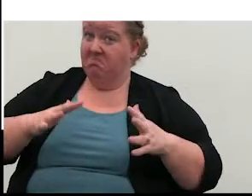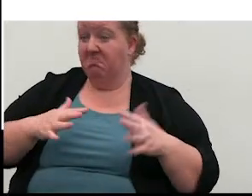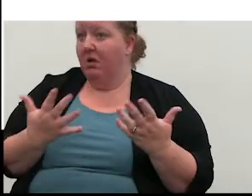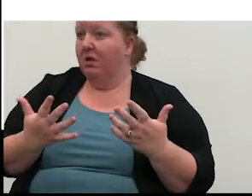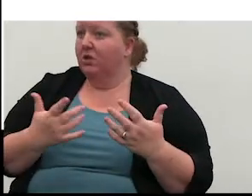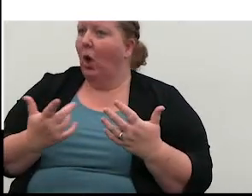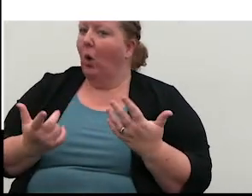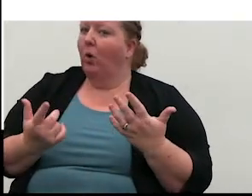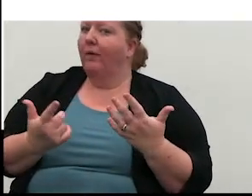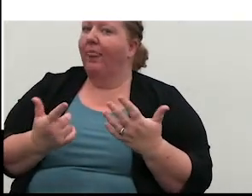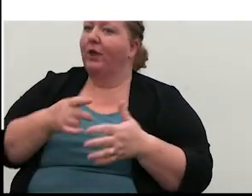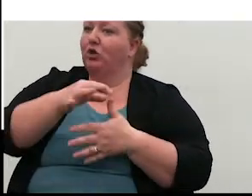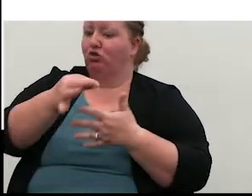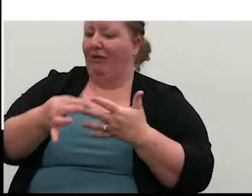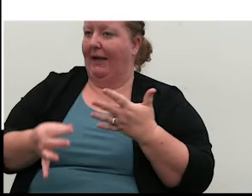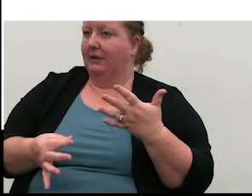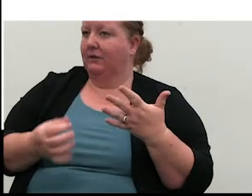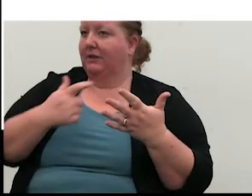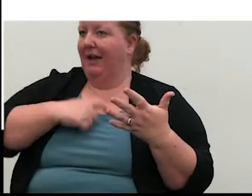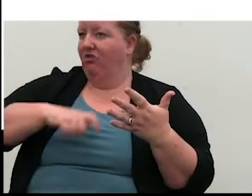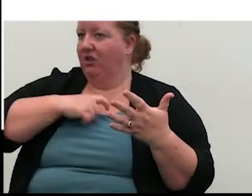character traits that it gives me.